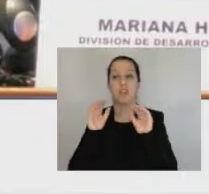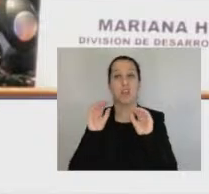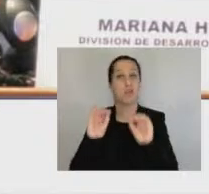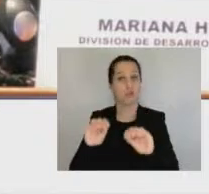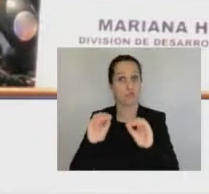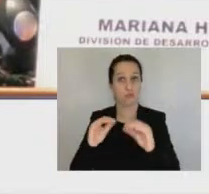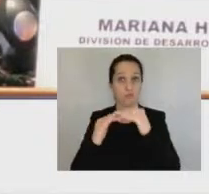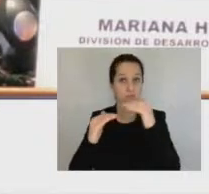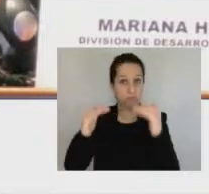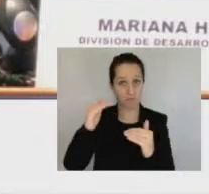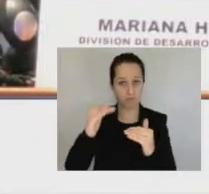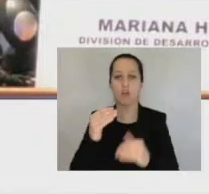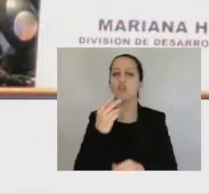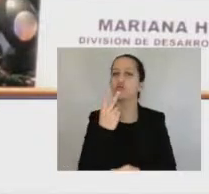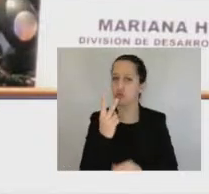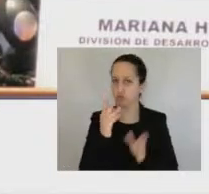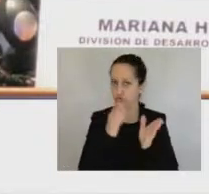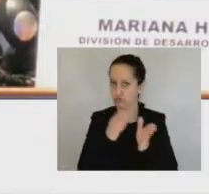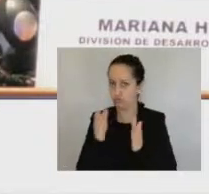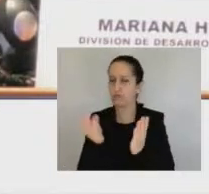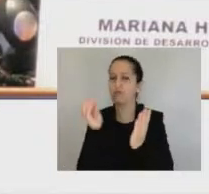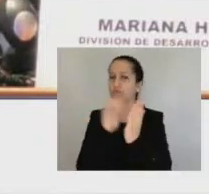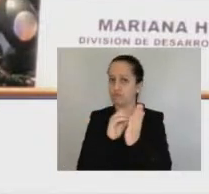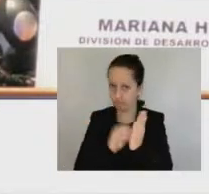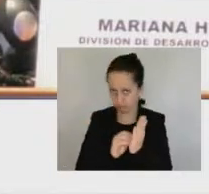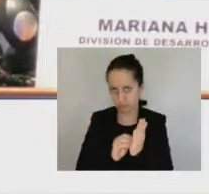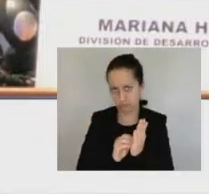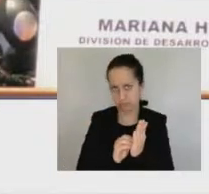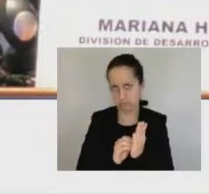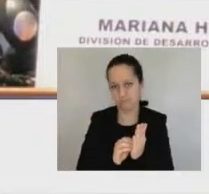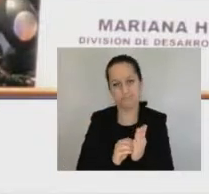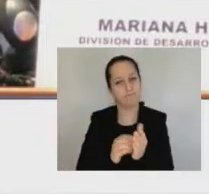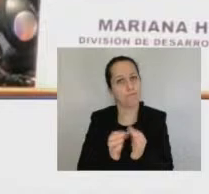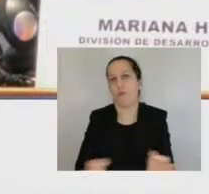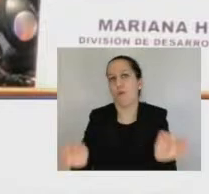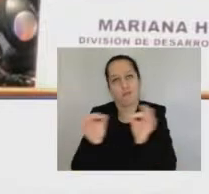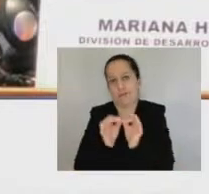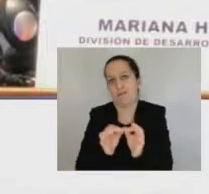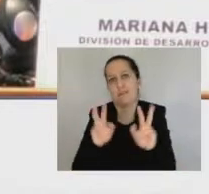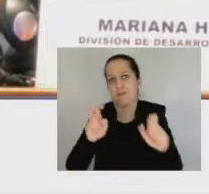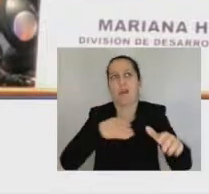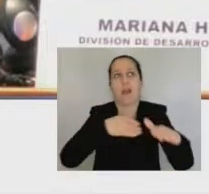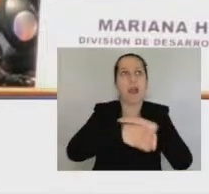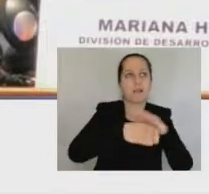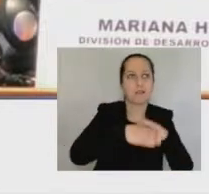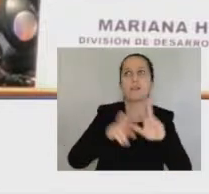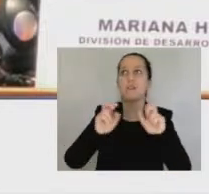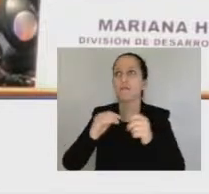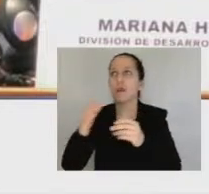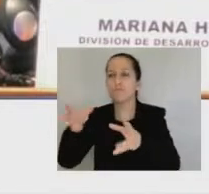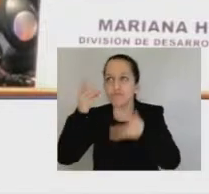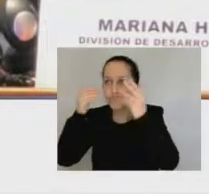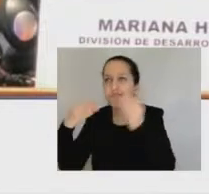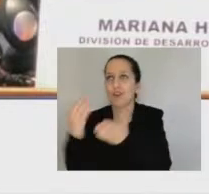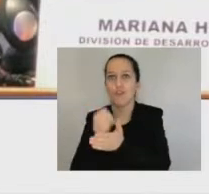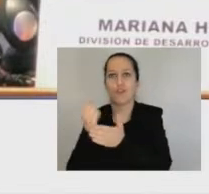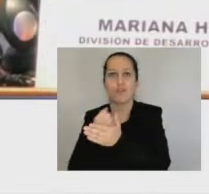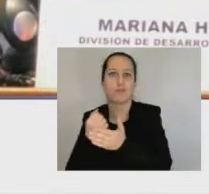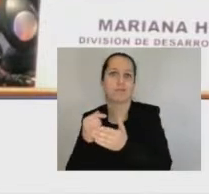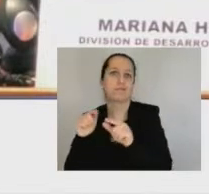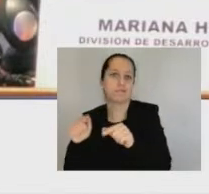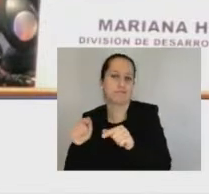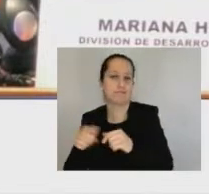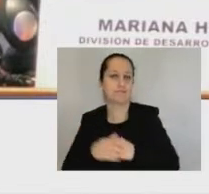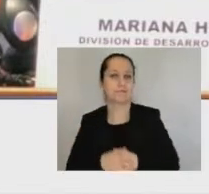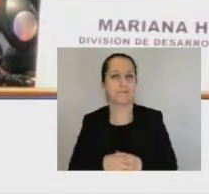when we include these two dimensions as dimensions that are important in themselves.